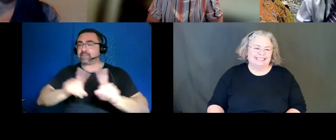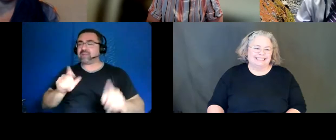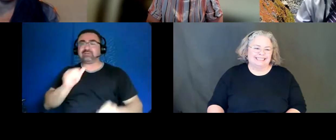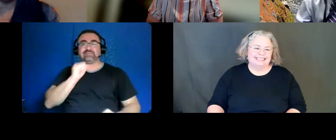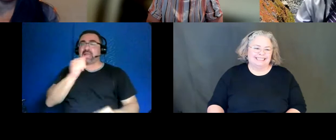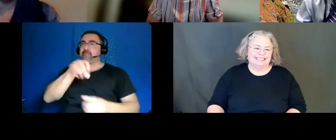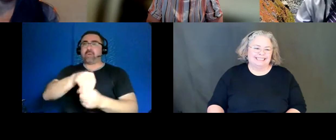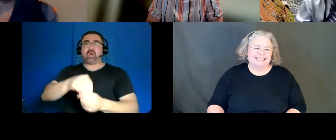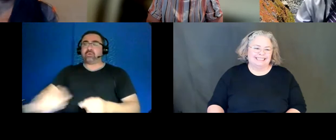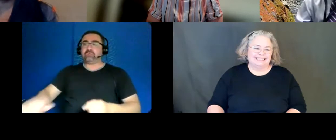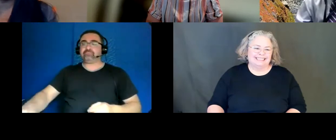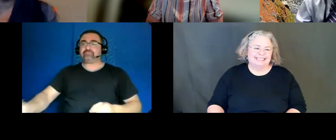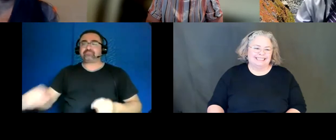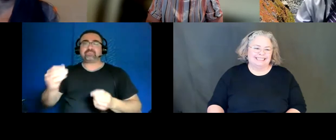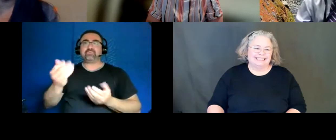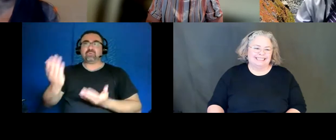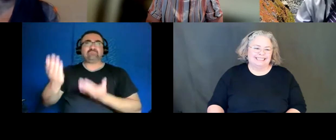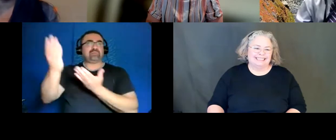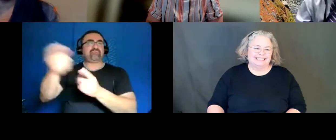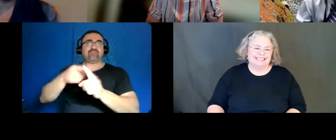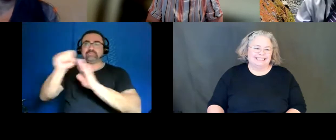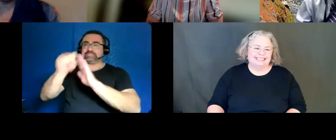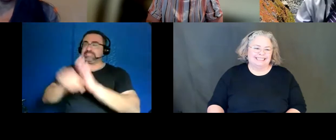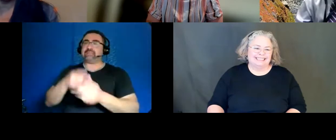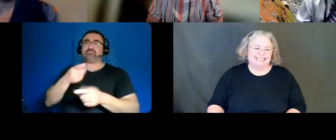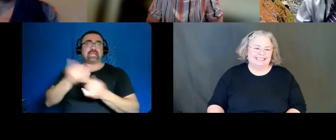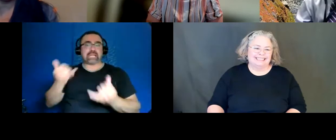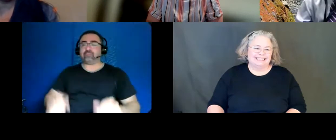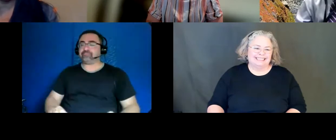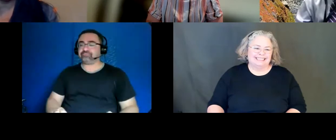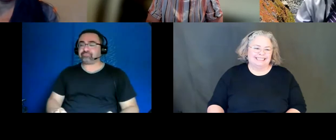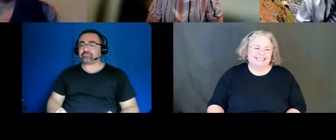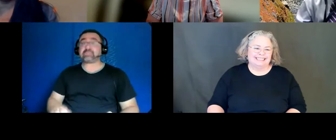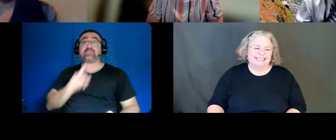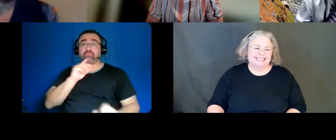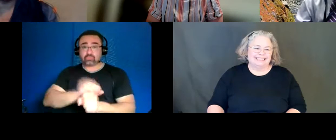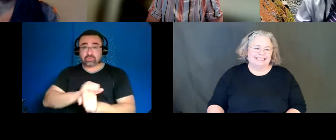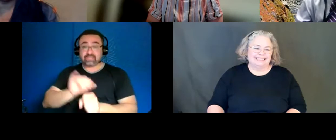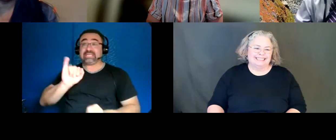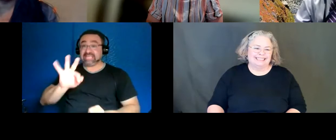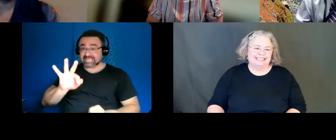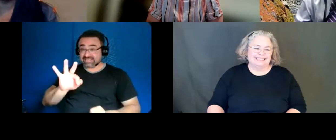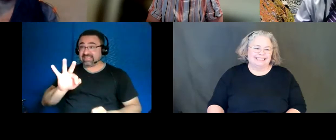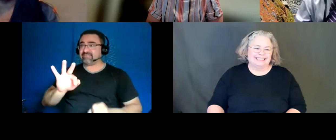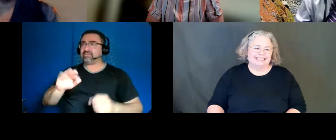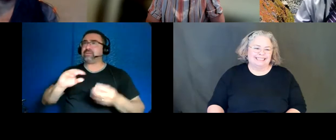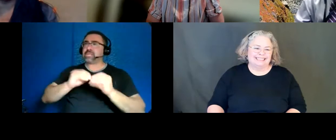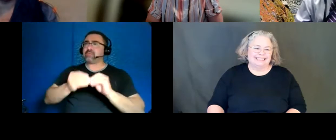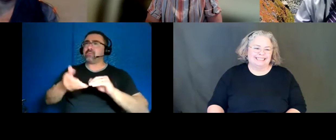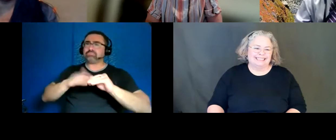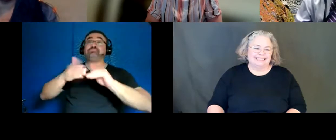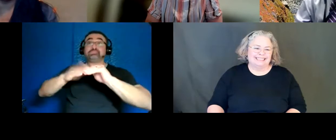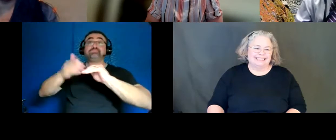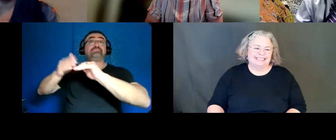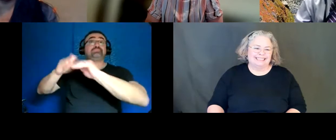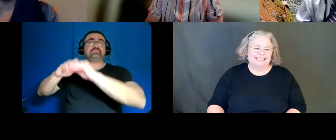part of the recommendations from the state this time around, but definitely if we are seeing a lot of cases, that's something that we